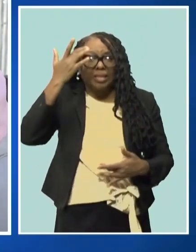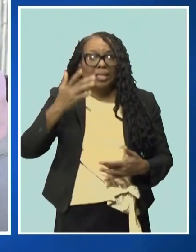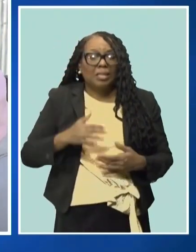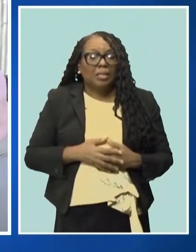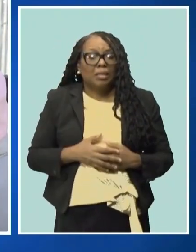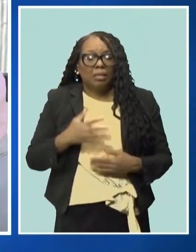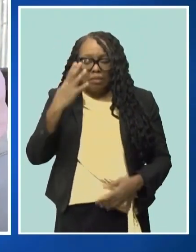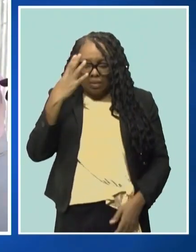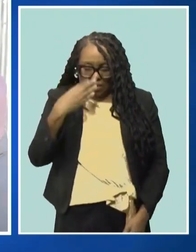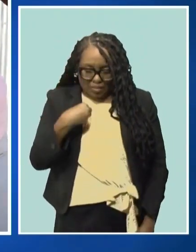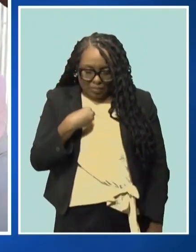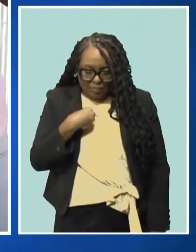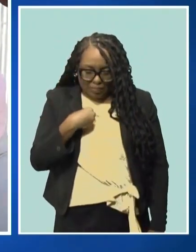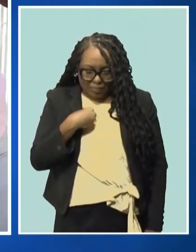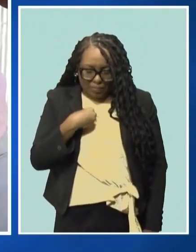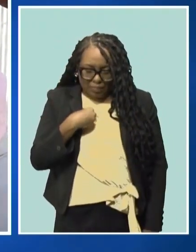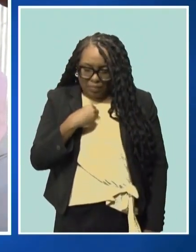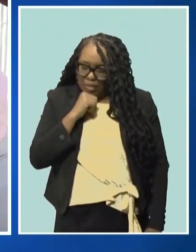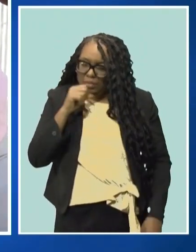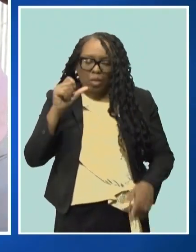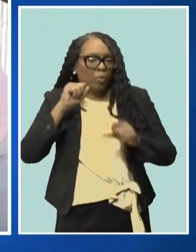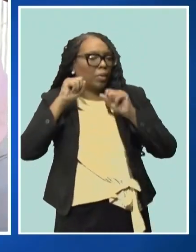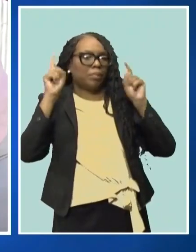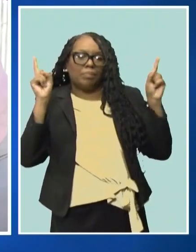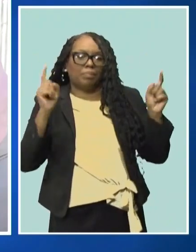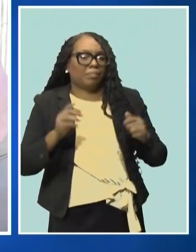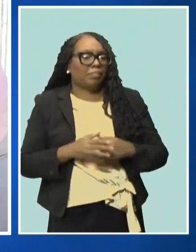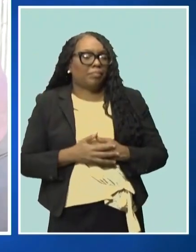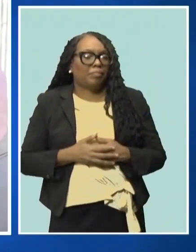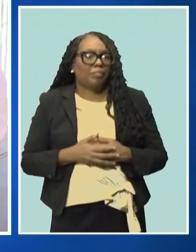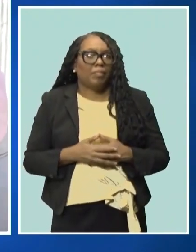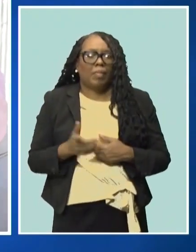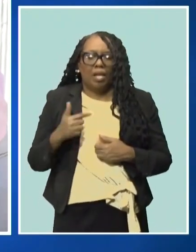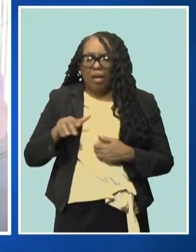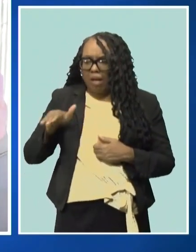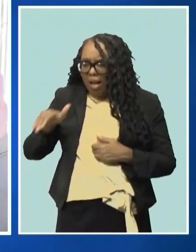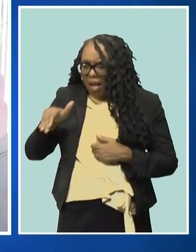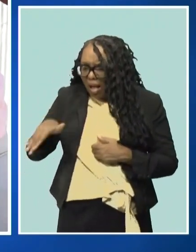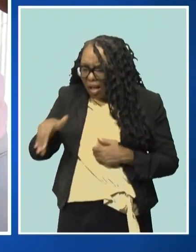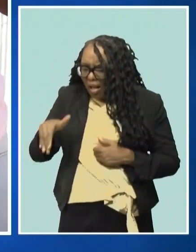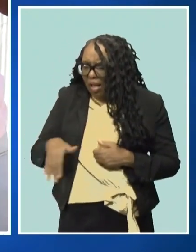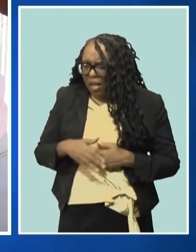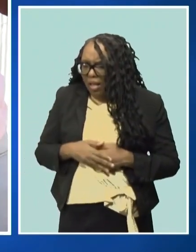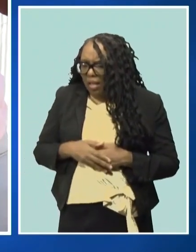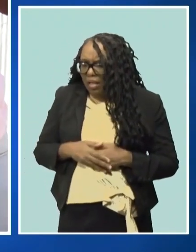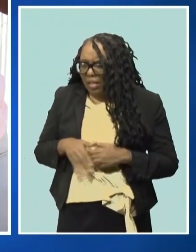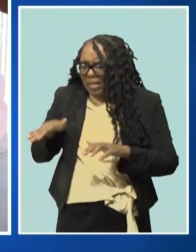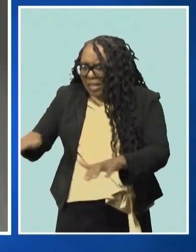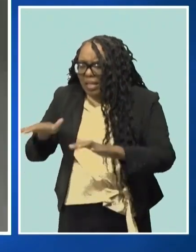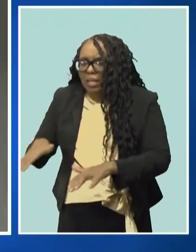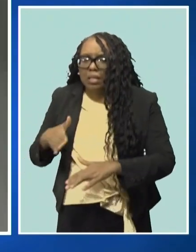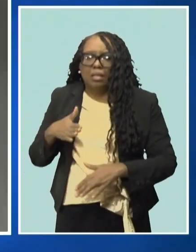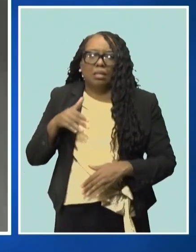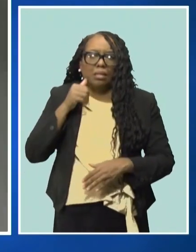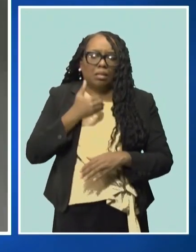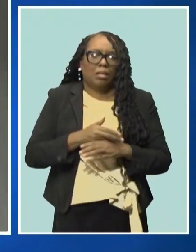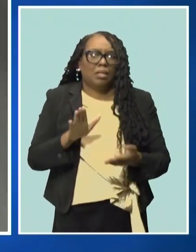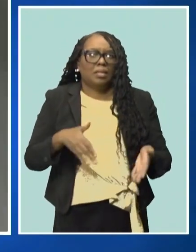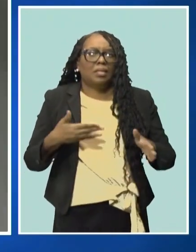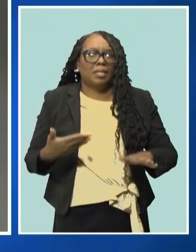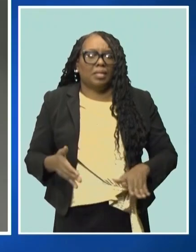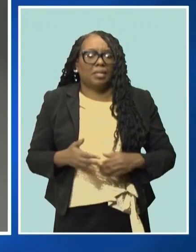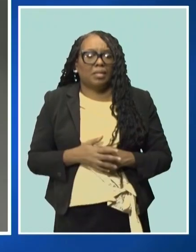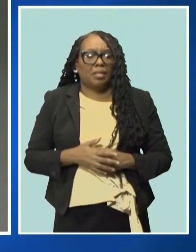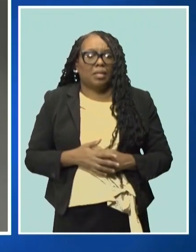went to sleep and then wake up. I went into her room to wake her up and waking up a dead child. Ms. Dublin says her